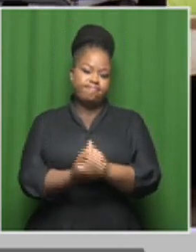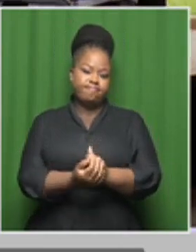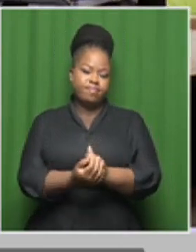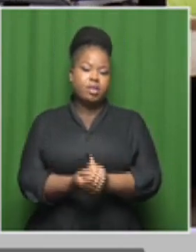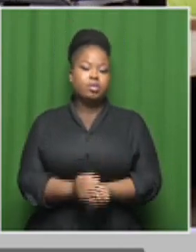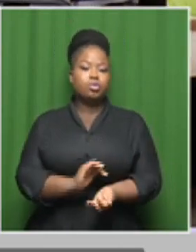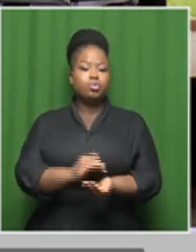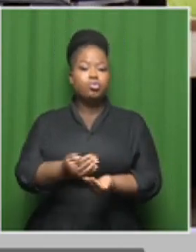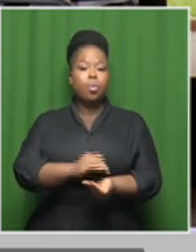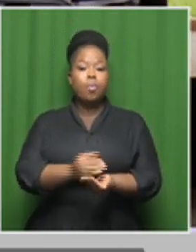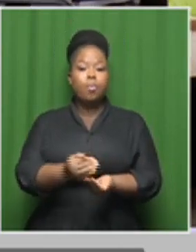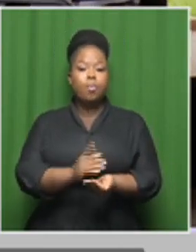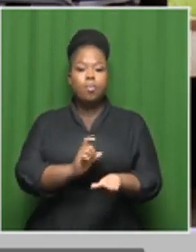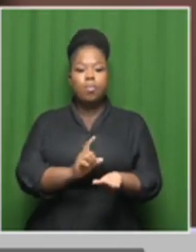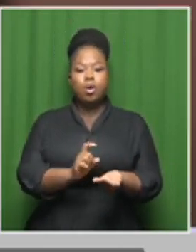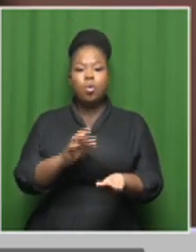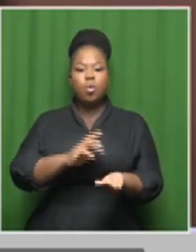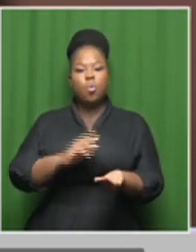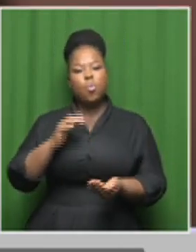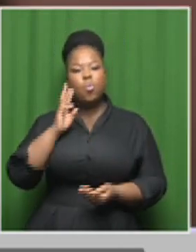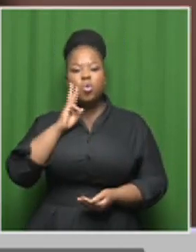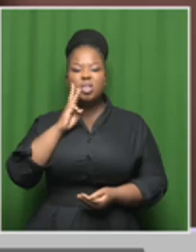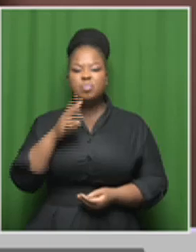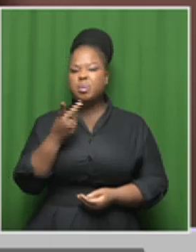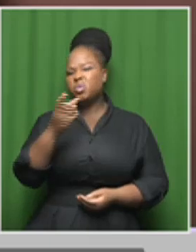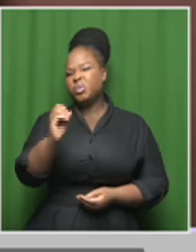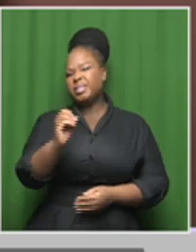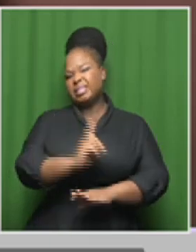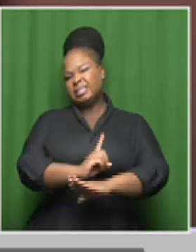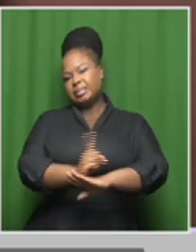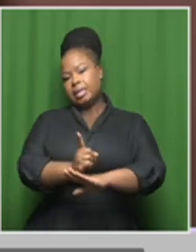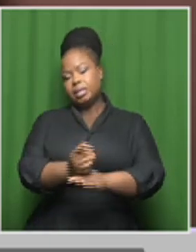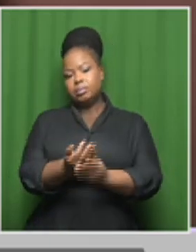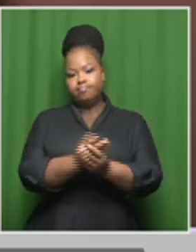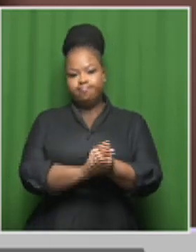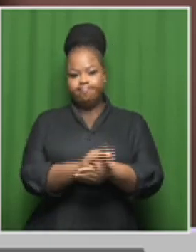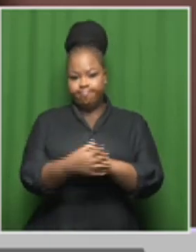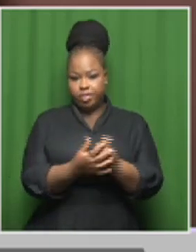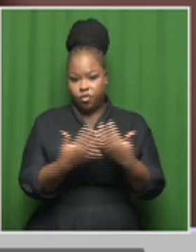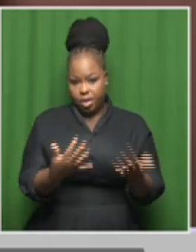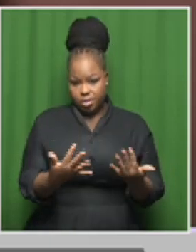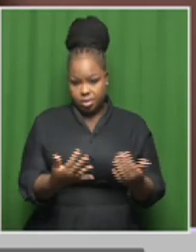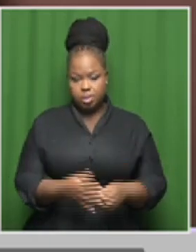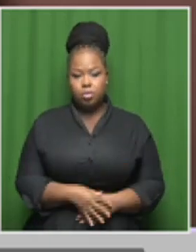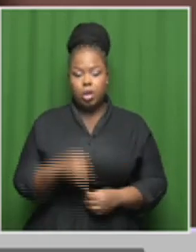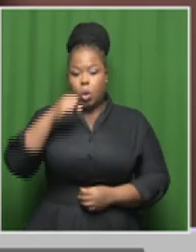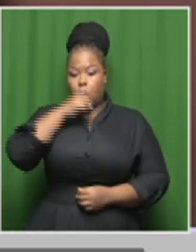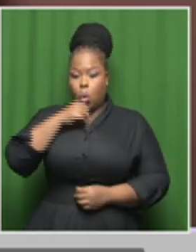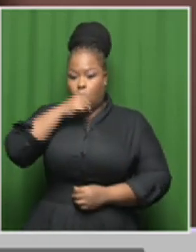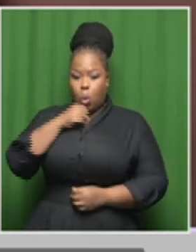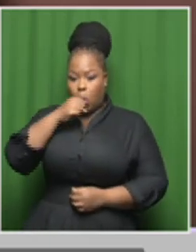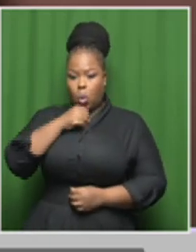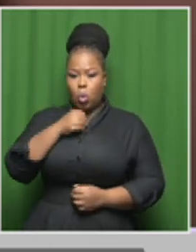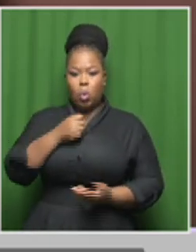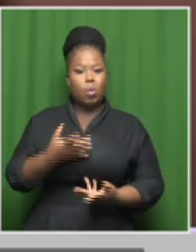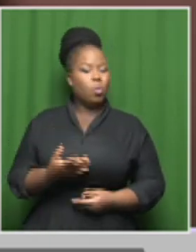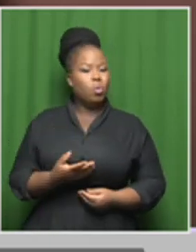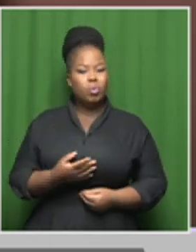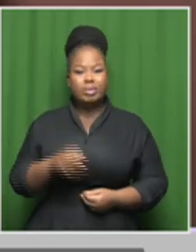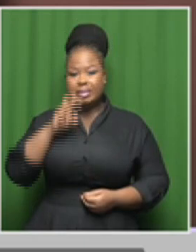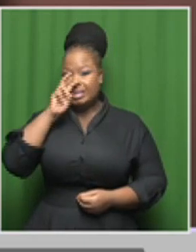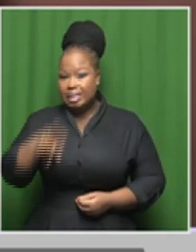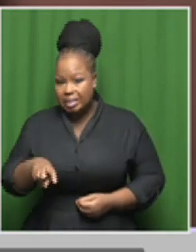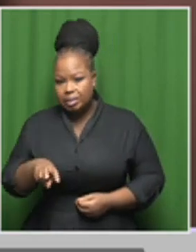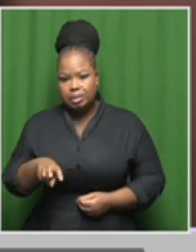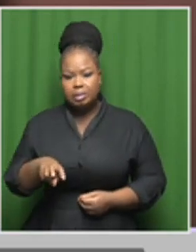and water, minimum 20 seconds of hand washing. Ensure that when you're coughing or sneezing, you don't cough or